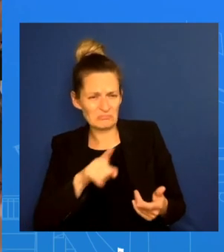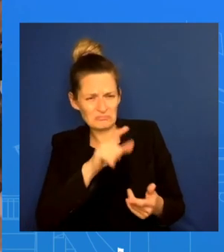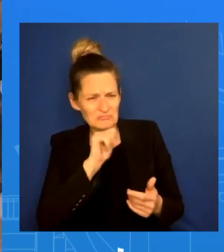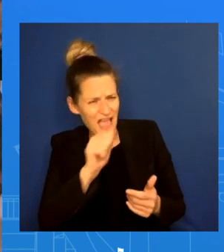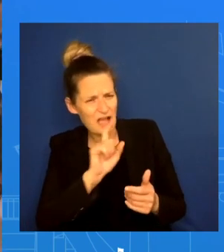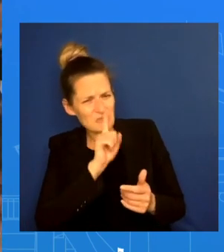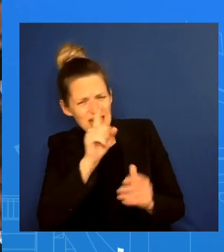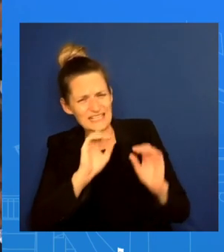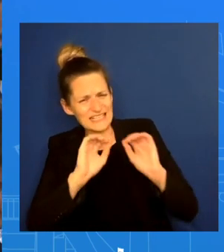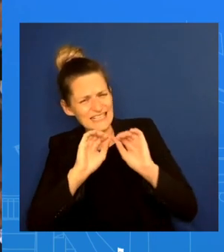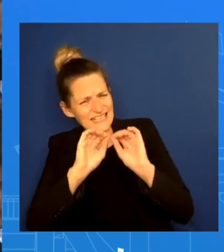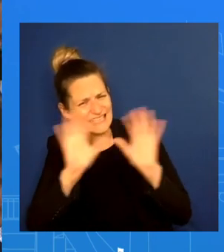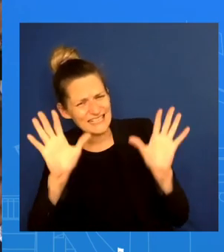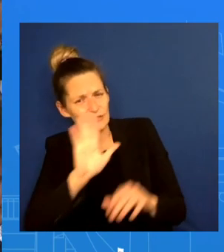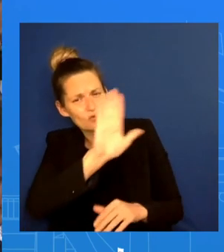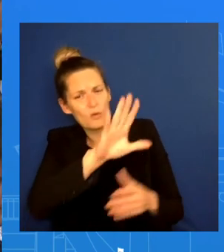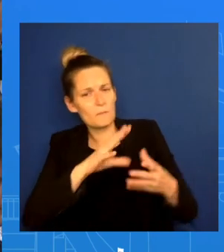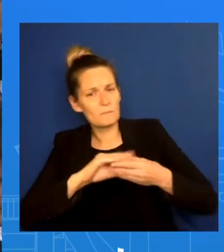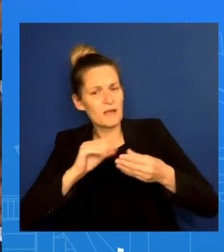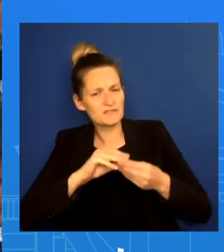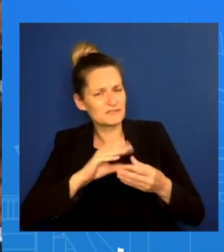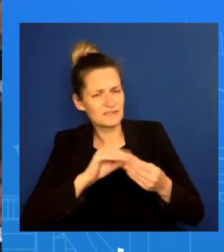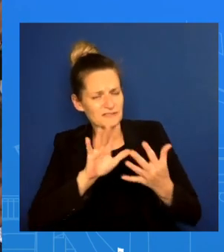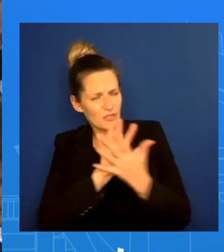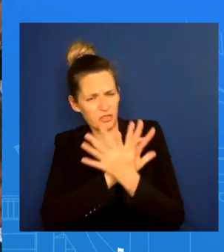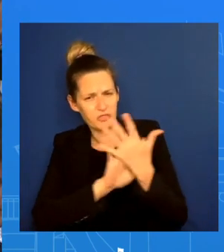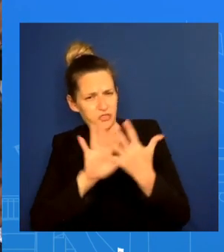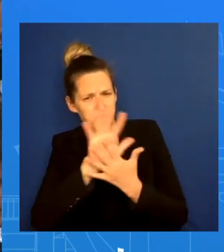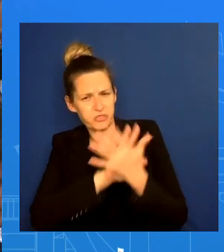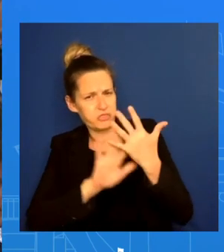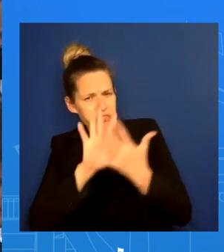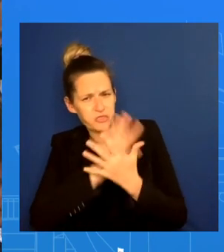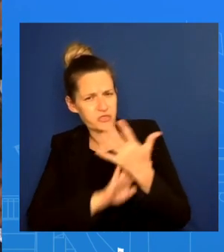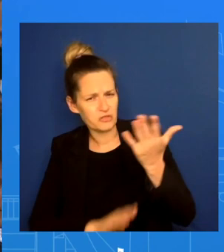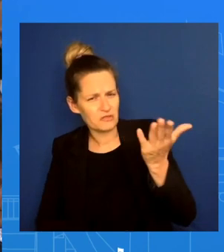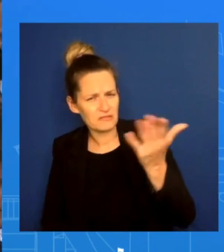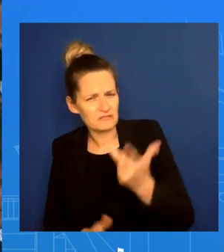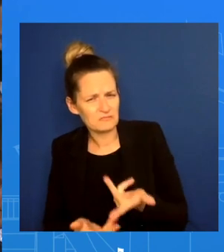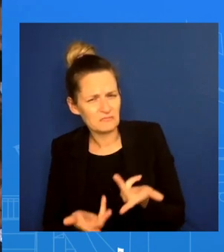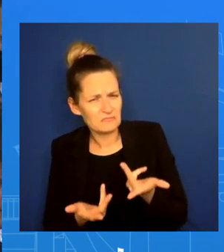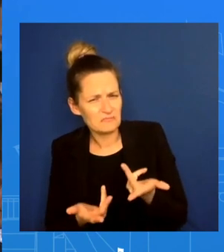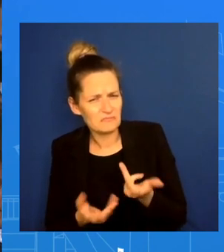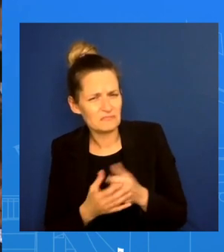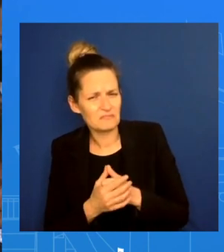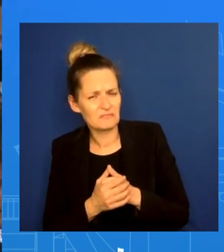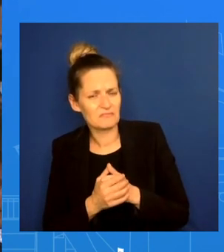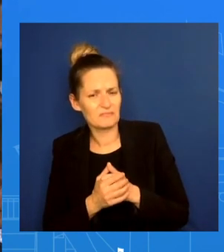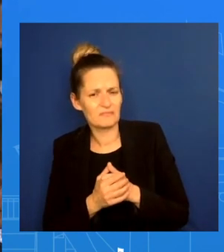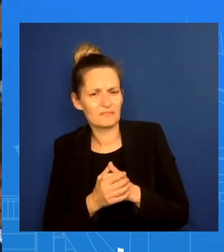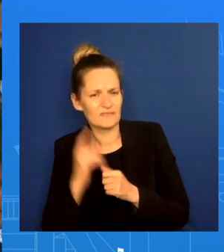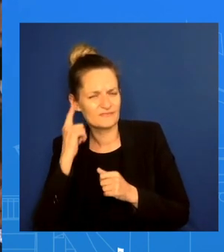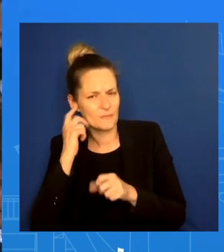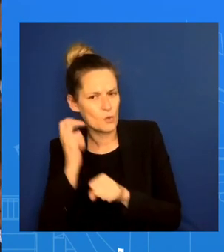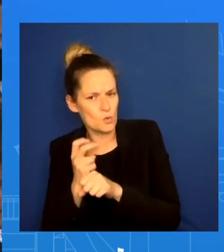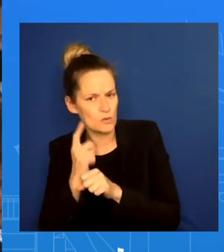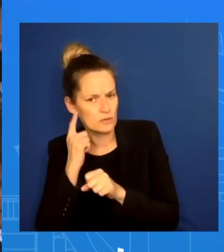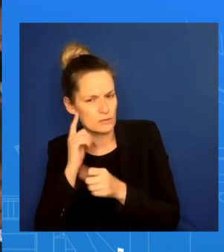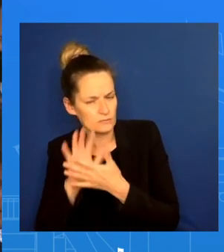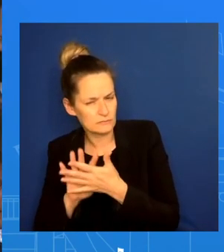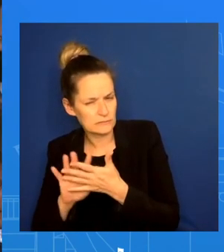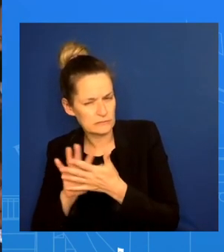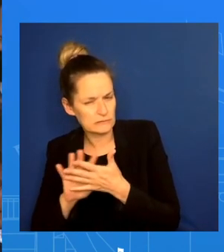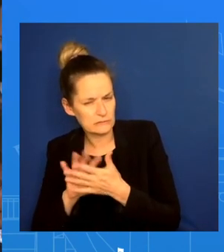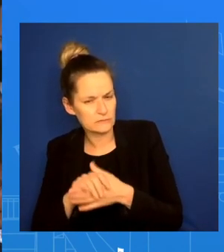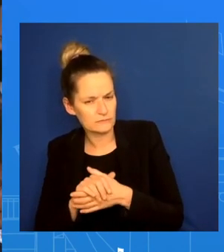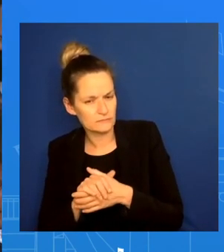as we've seen over the many months. And I'm wondering if the White House finds it effective to debate the technical term of recession versus speak more